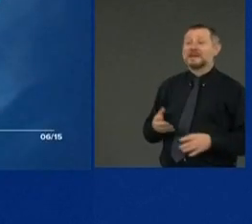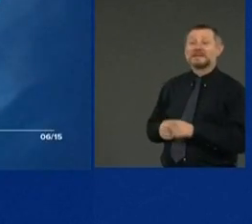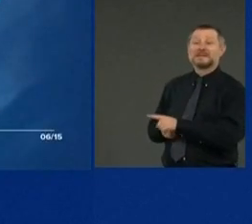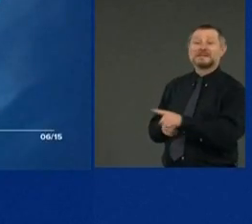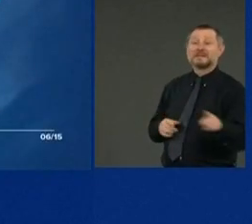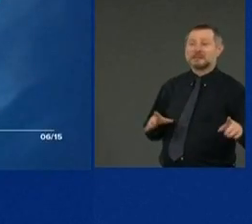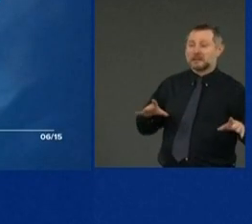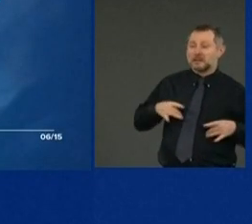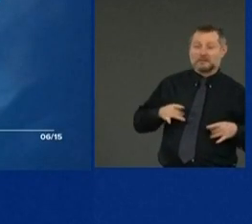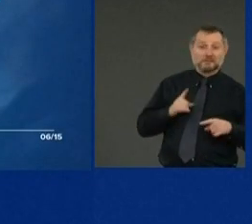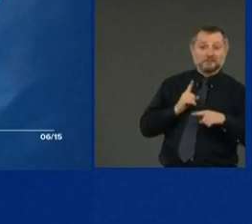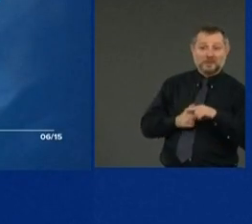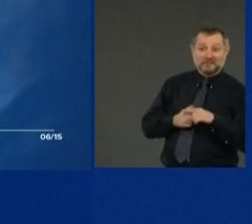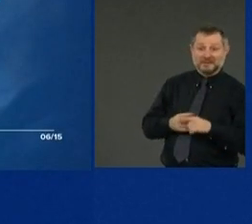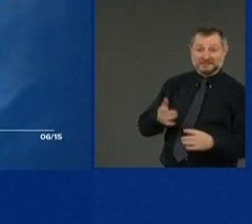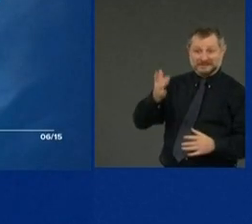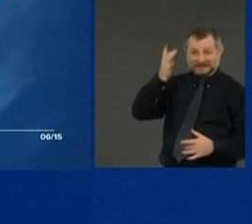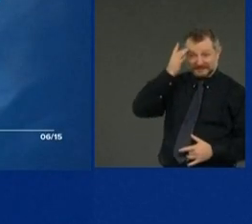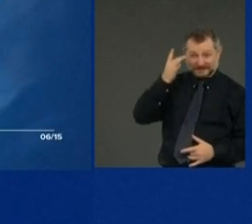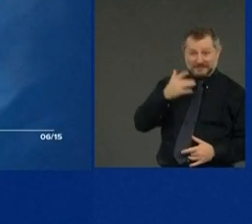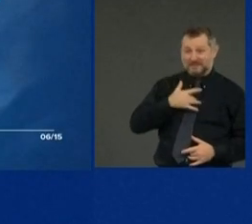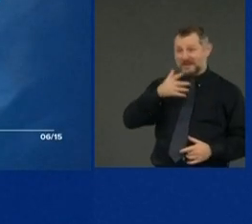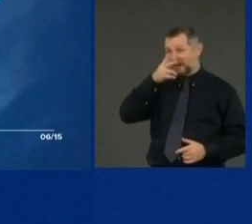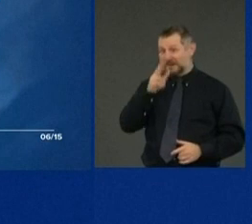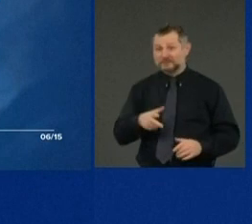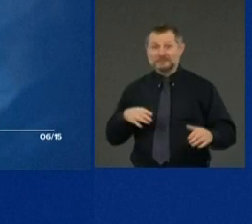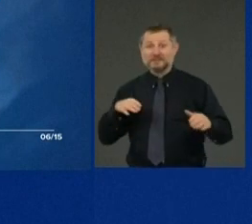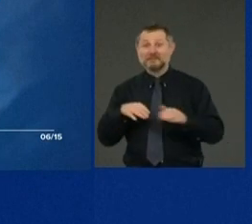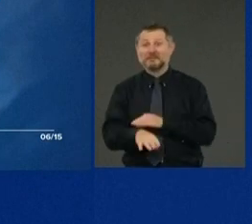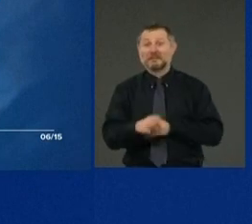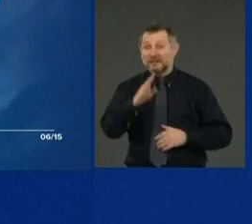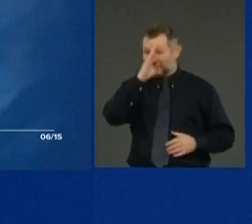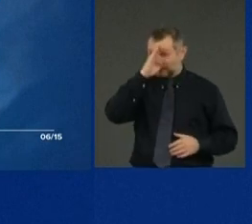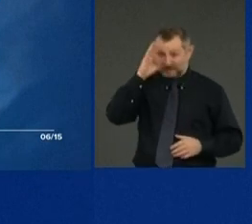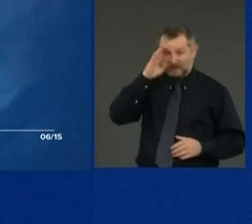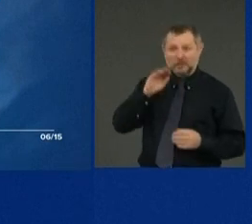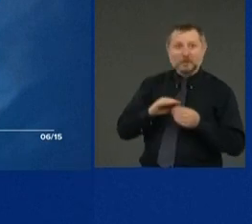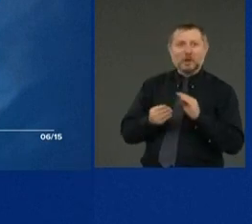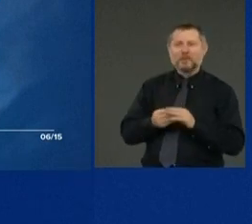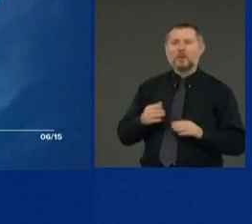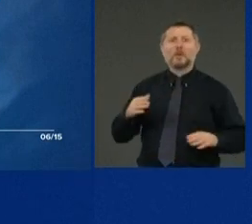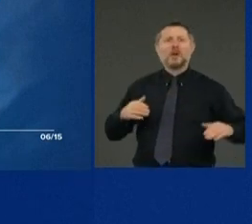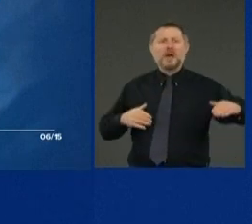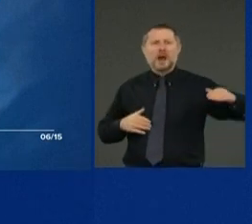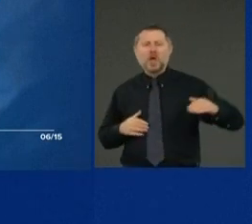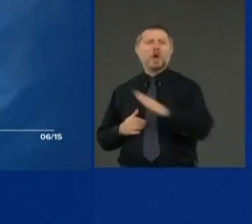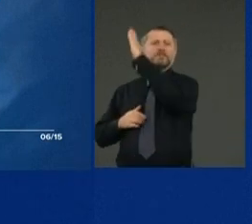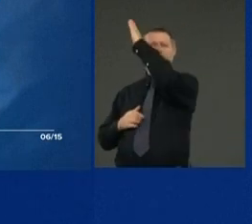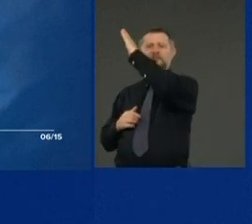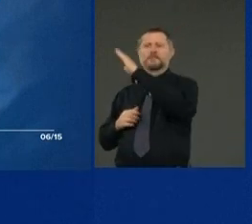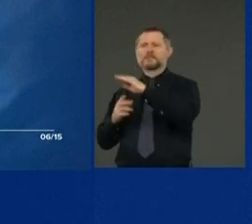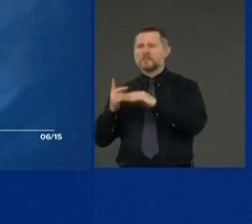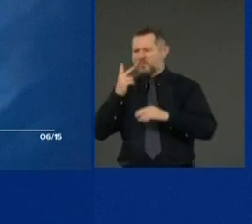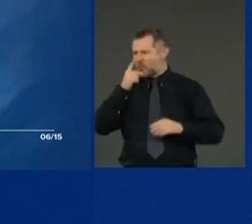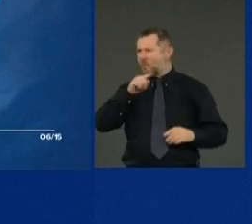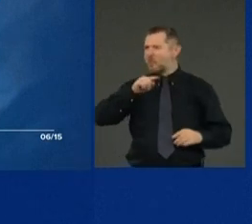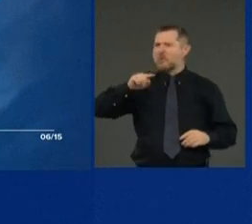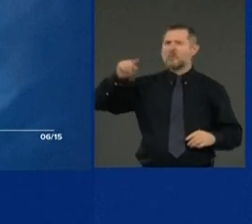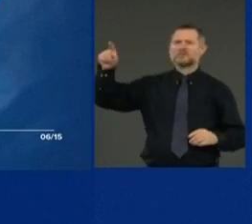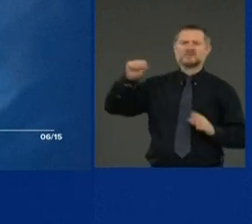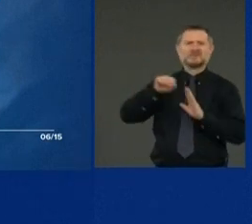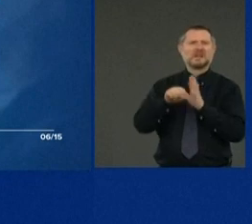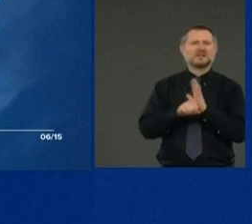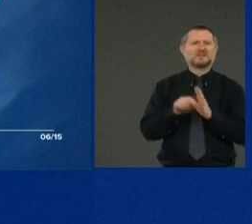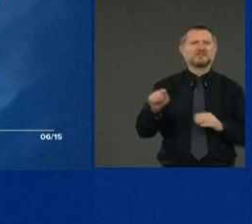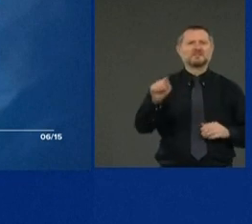getting sick and walking into a hospital is going up in these states.